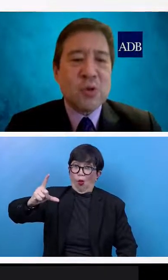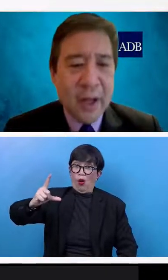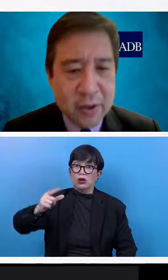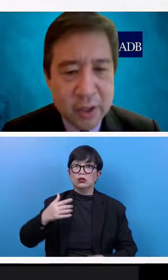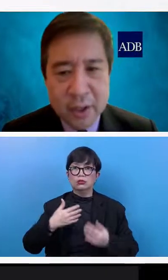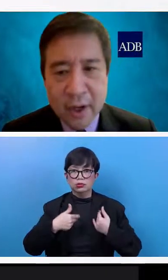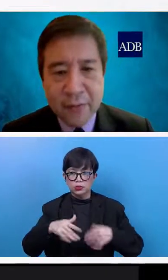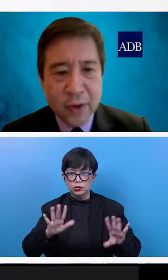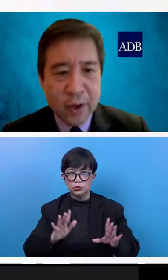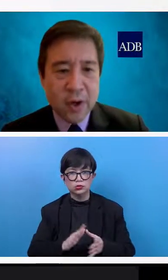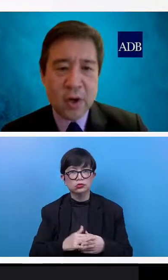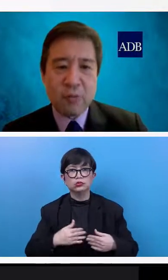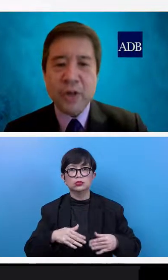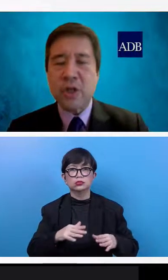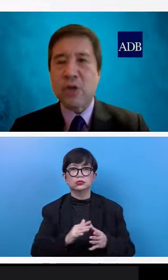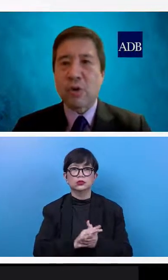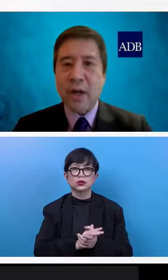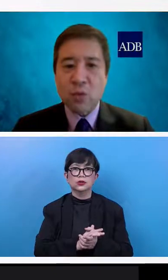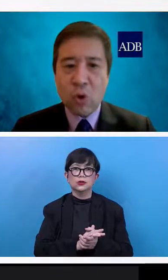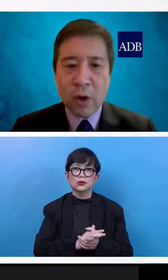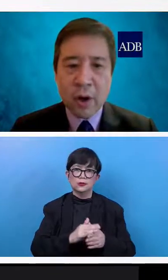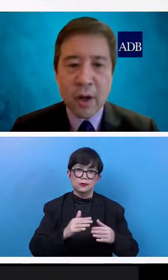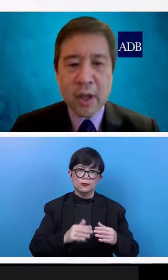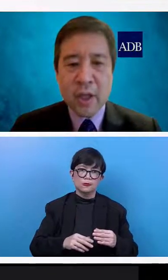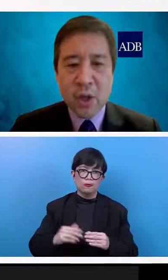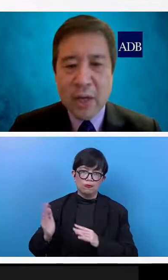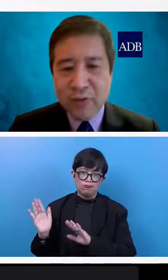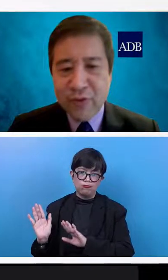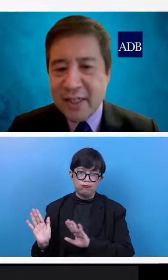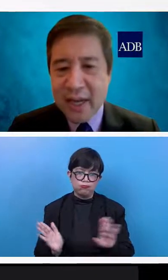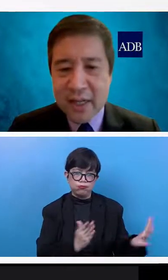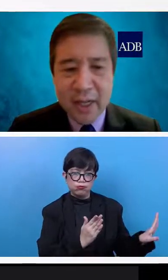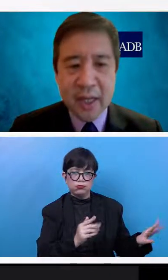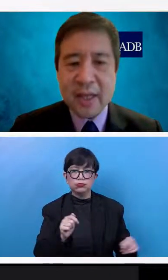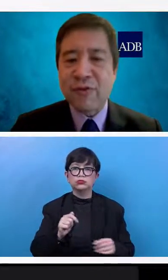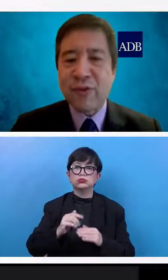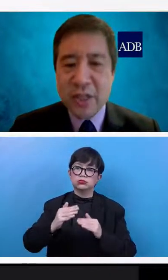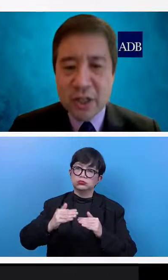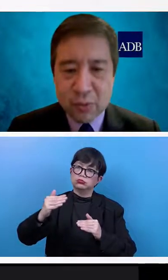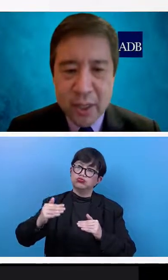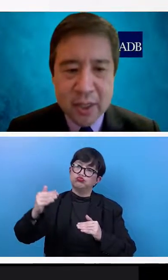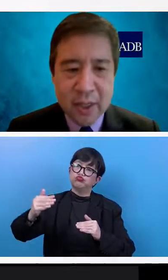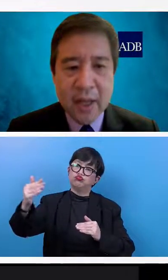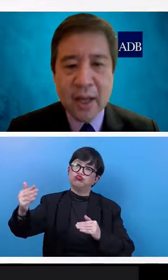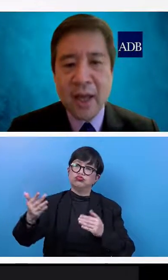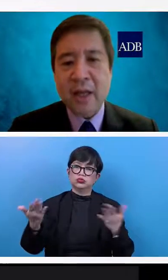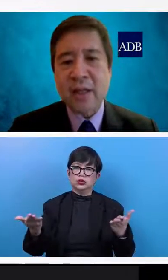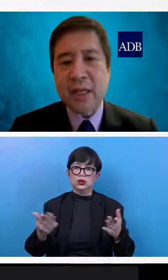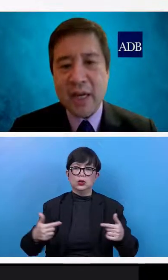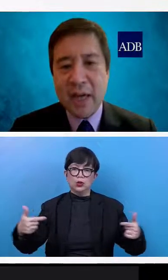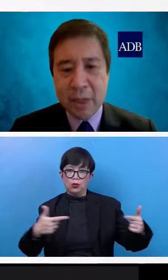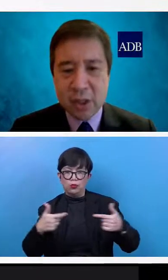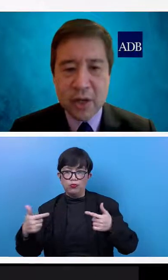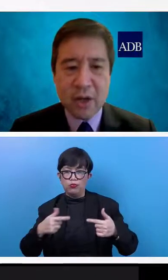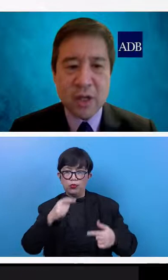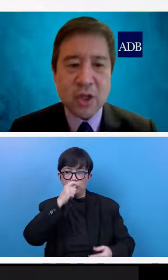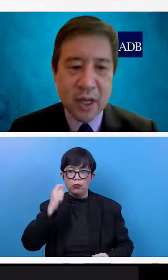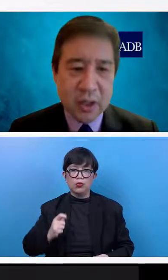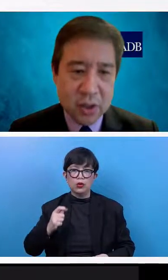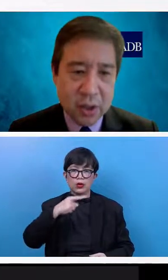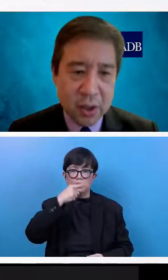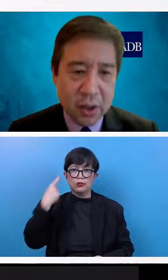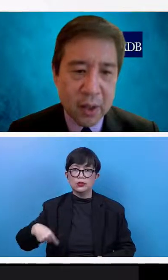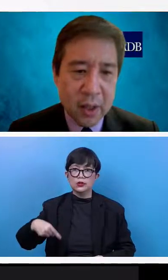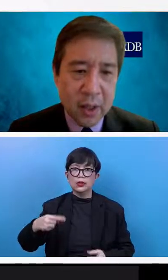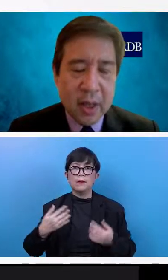new challenges of the Russia-Ukraine war, US Fed tightening, inflation risk, and an economic slowdown in China